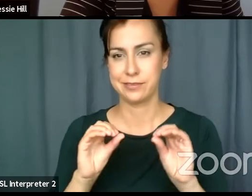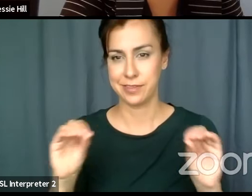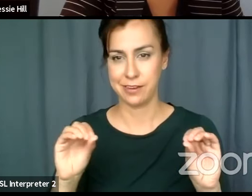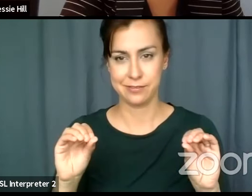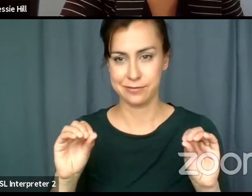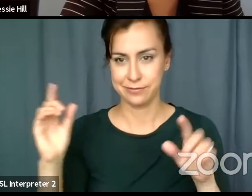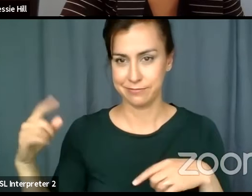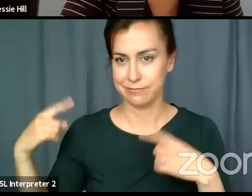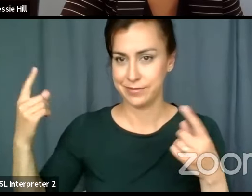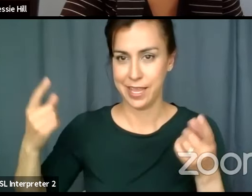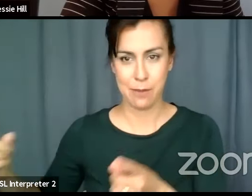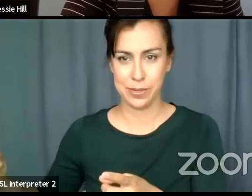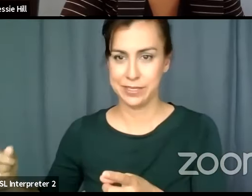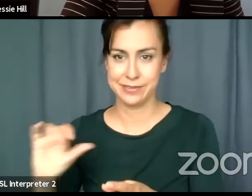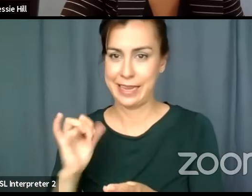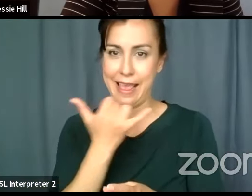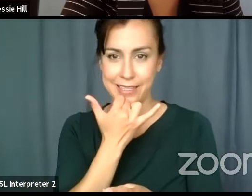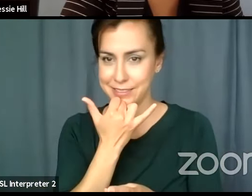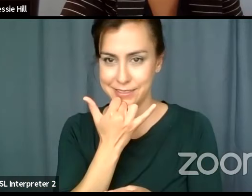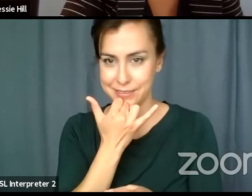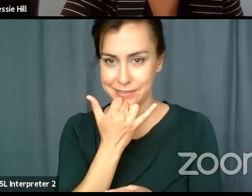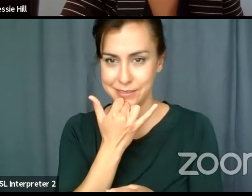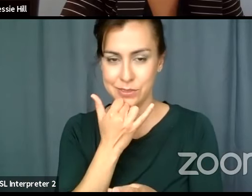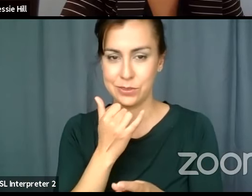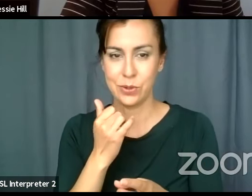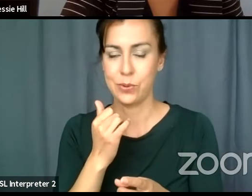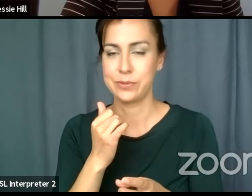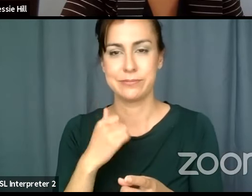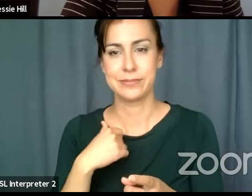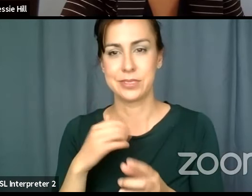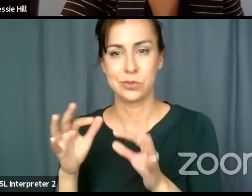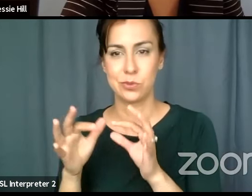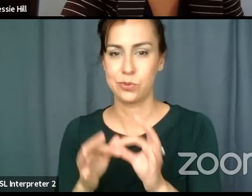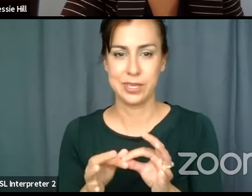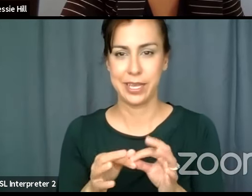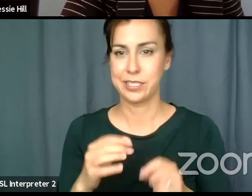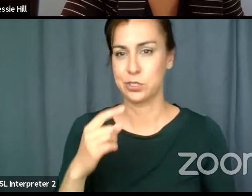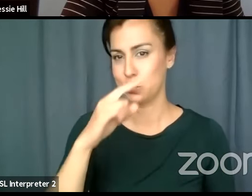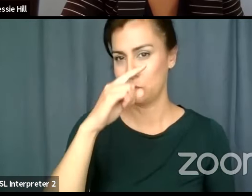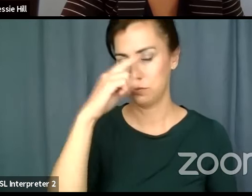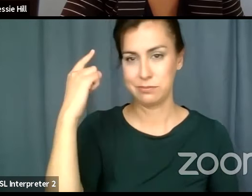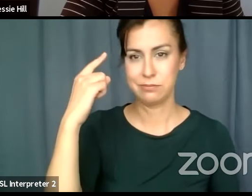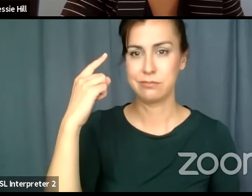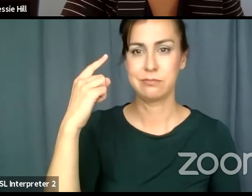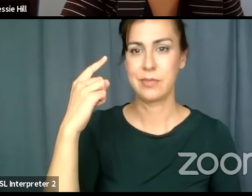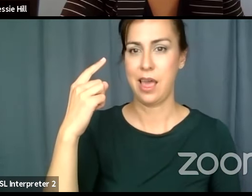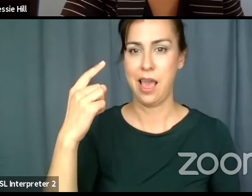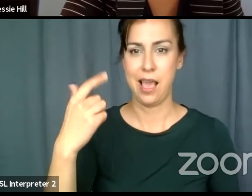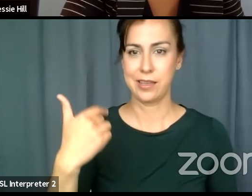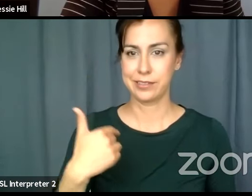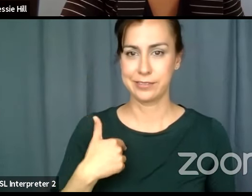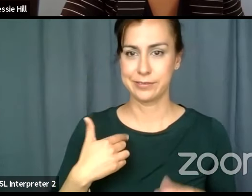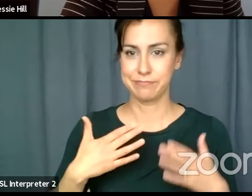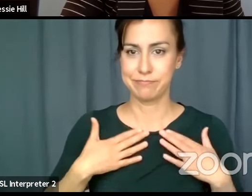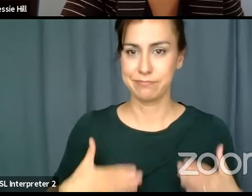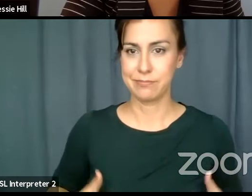especially in the context of Black claims and Black claims making and the policing of Black